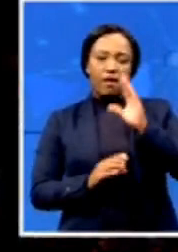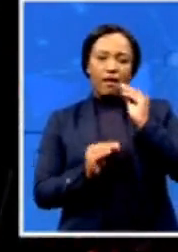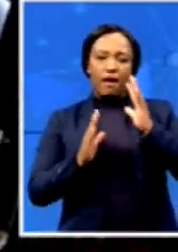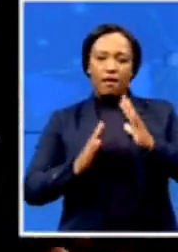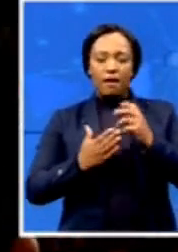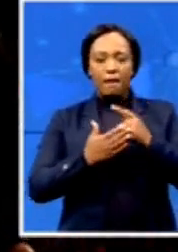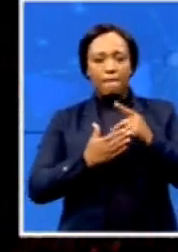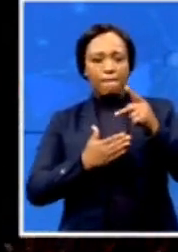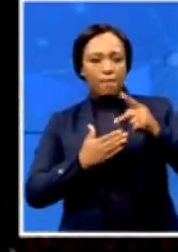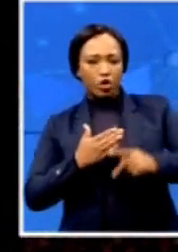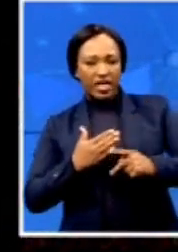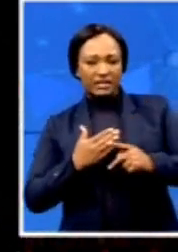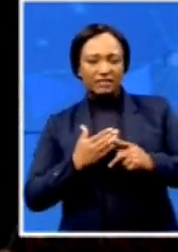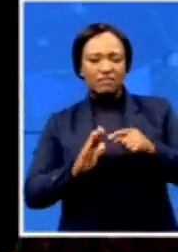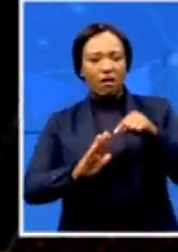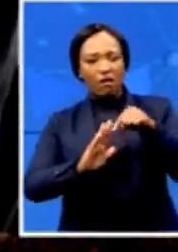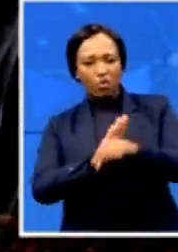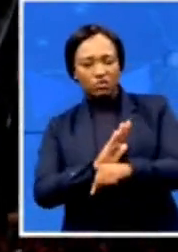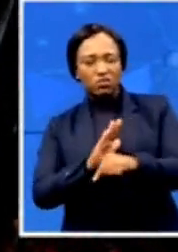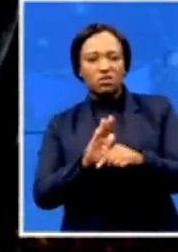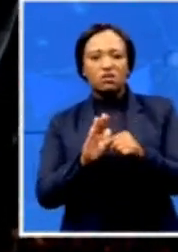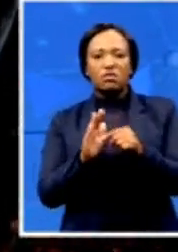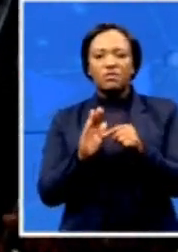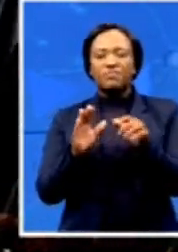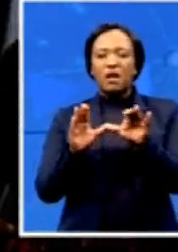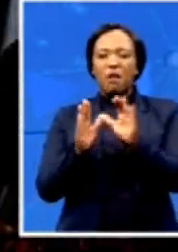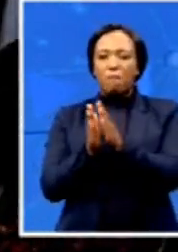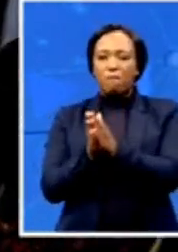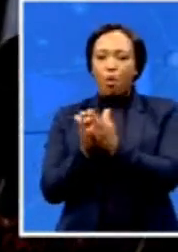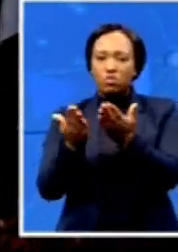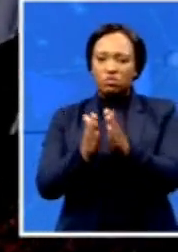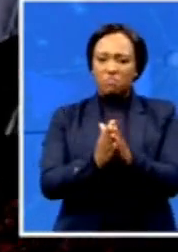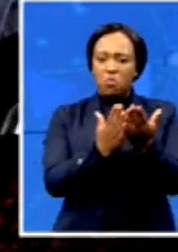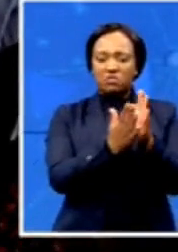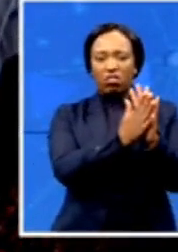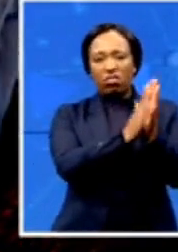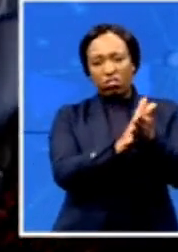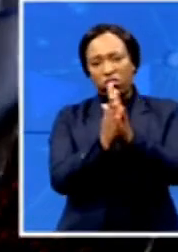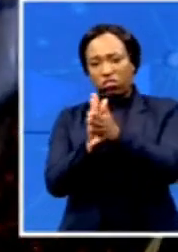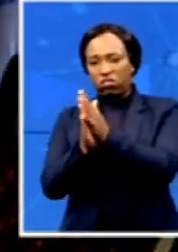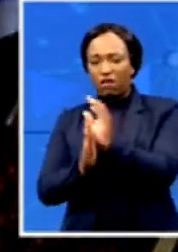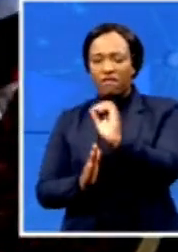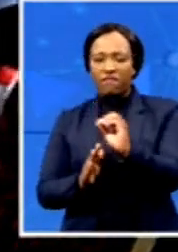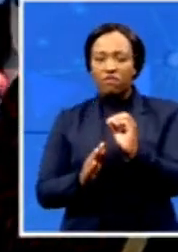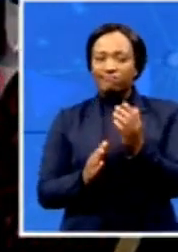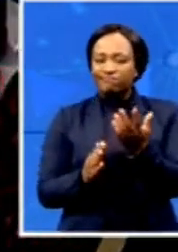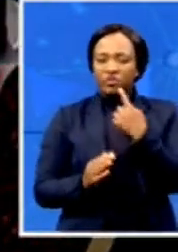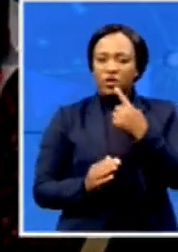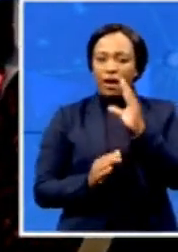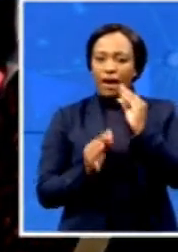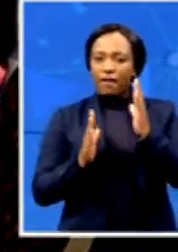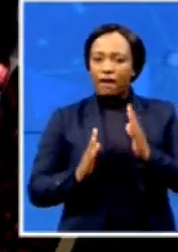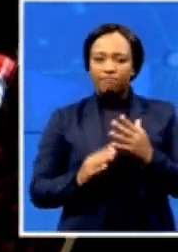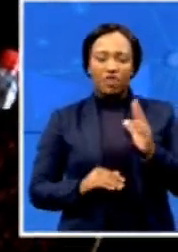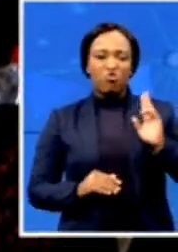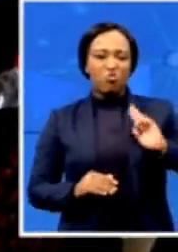ama-classroom yonke into ingcolile. Luthini uhlelo olufanele kanje, kakhulukazi ezingane futhi ayinawo ama-uniform, amuke neyikhukhula,